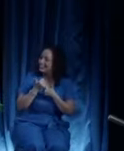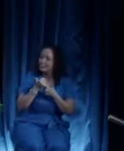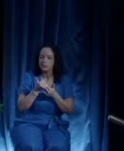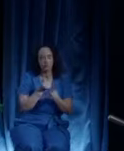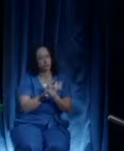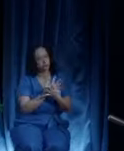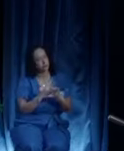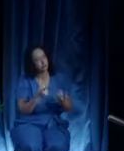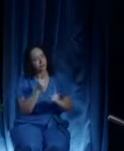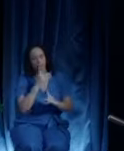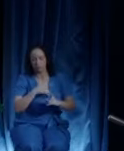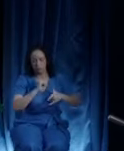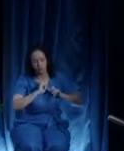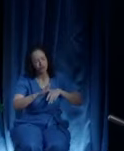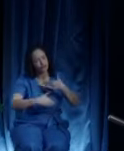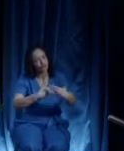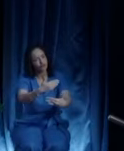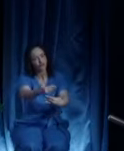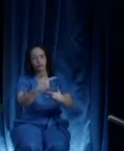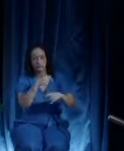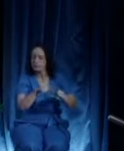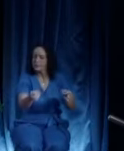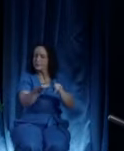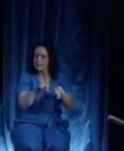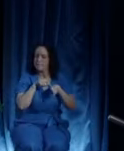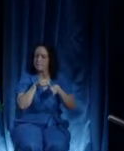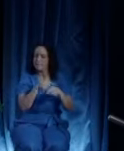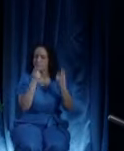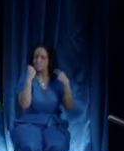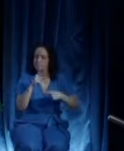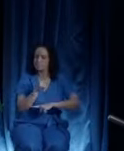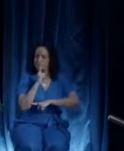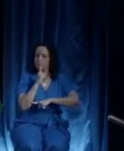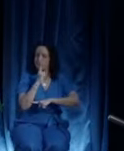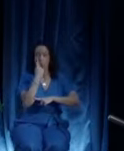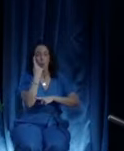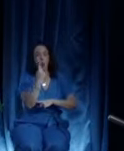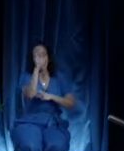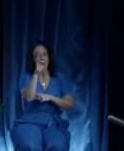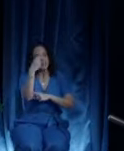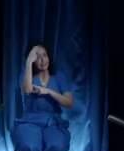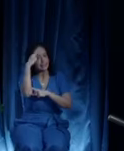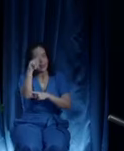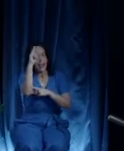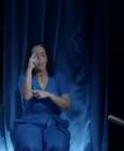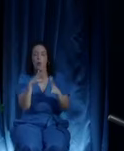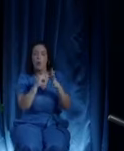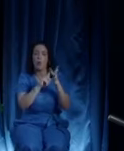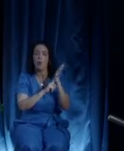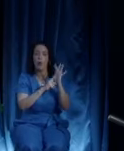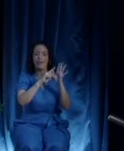a really long time doing that. There's a guy called William Howard, Lord Howard of Effingham,